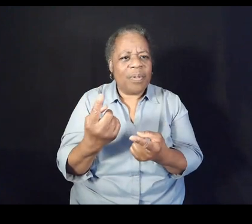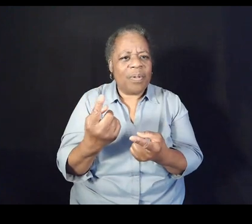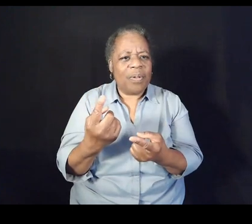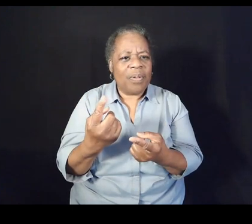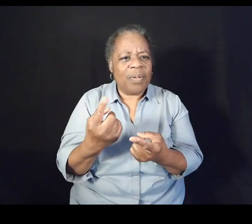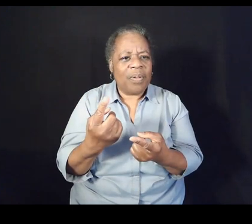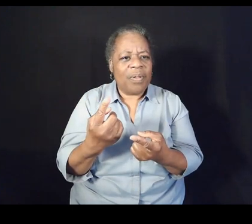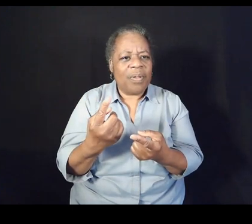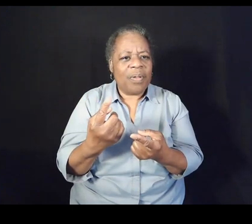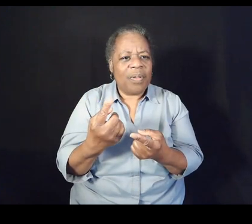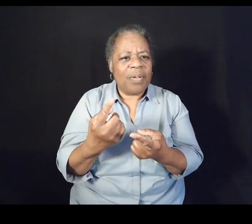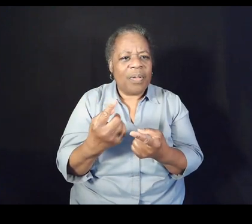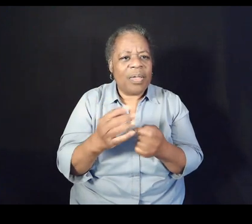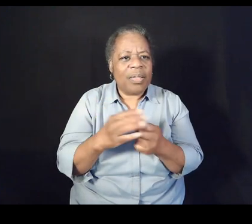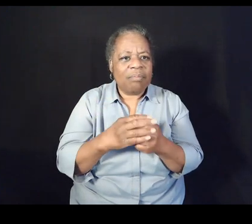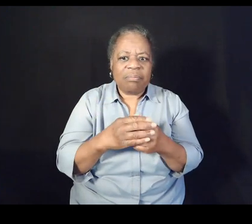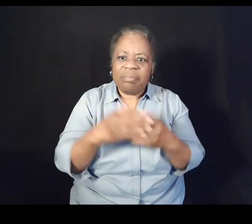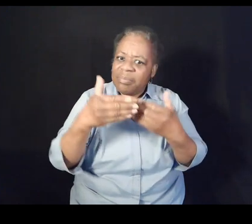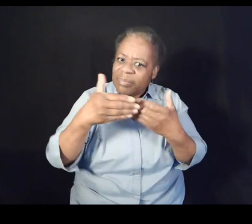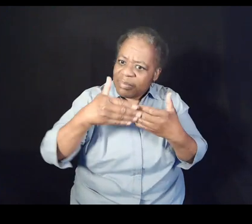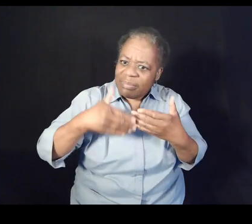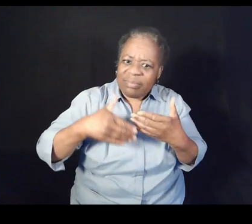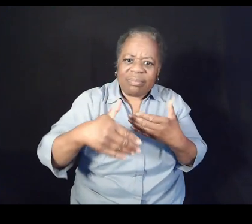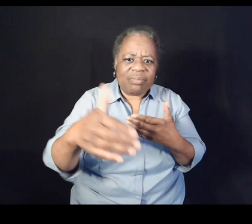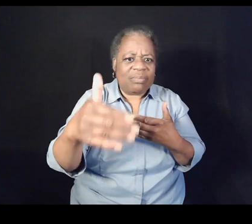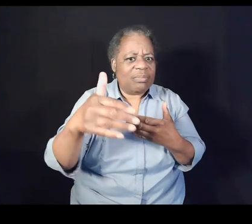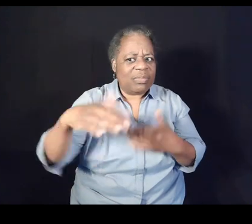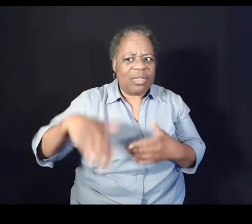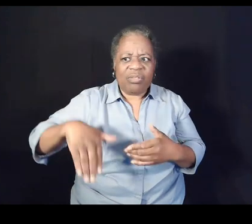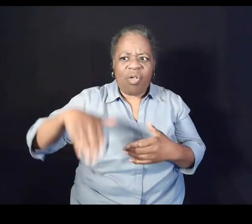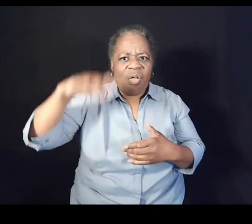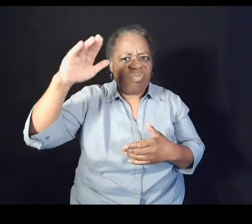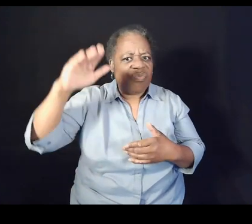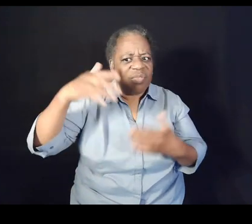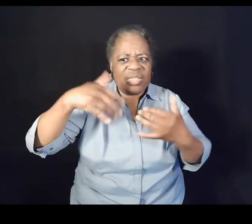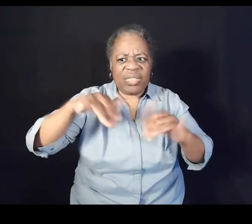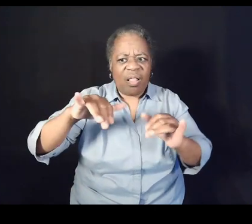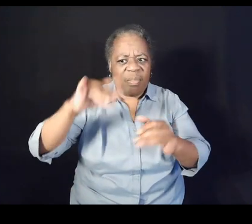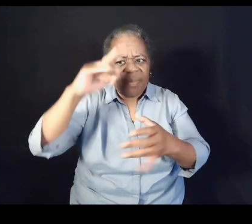vestiges of them lingering well into my adult years.